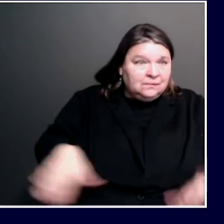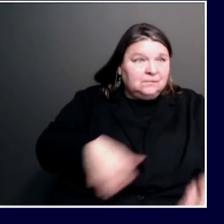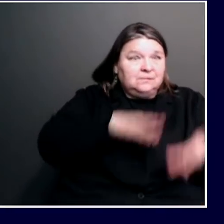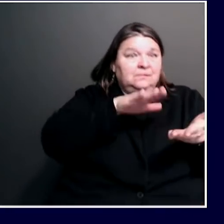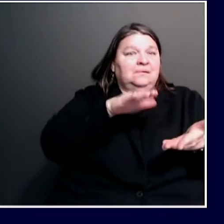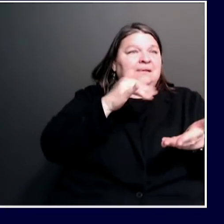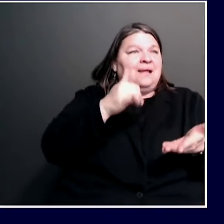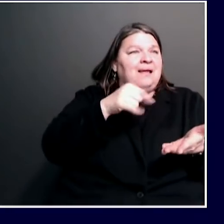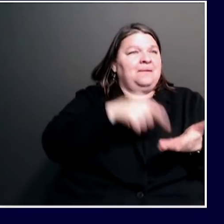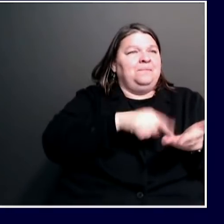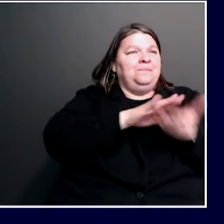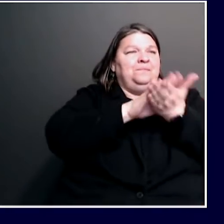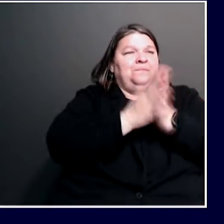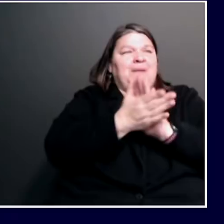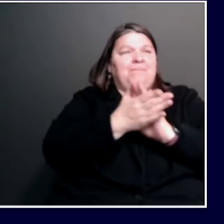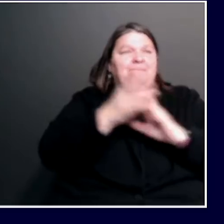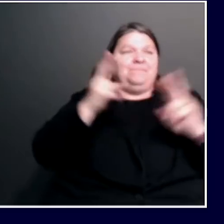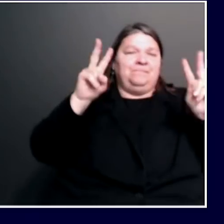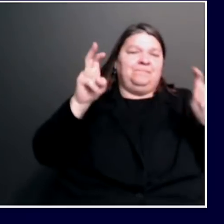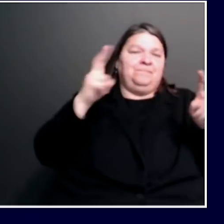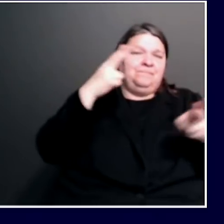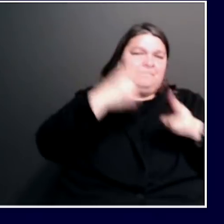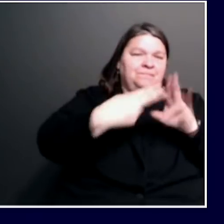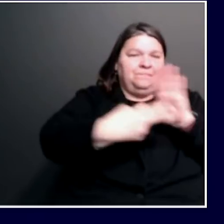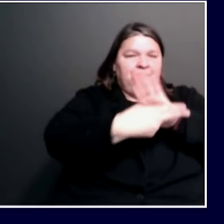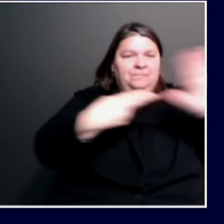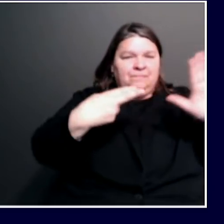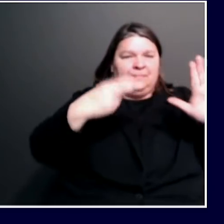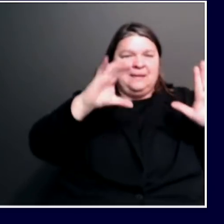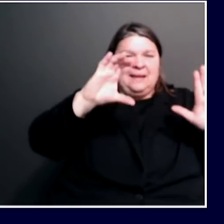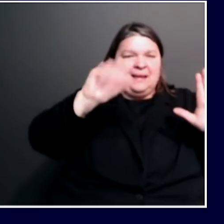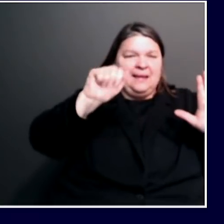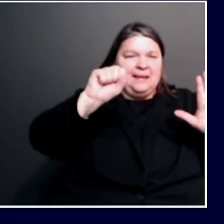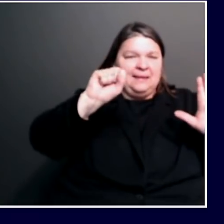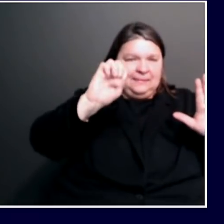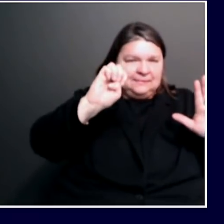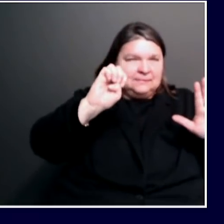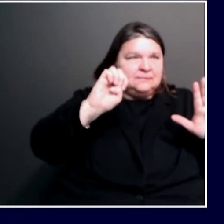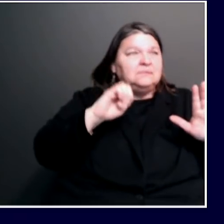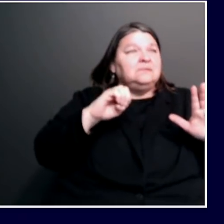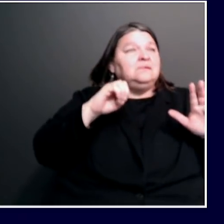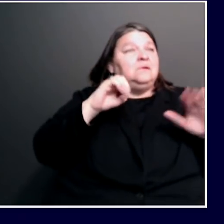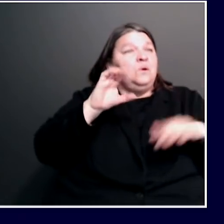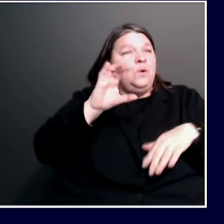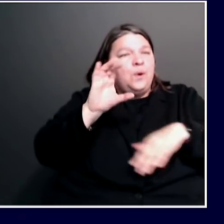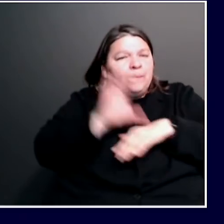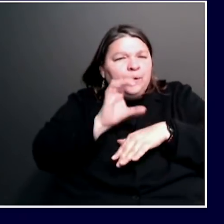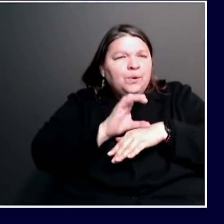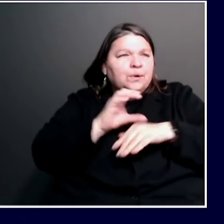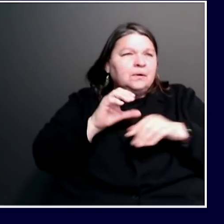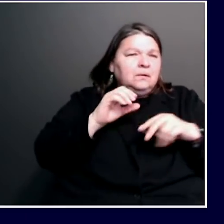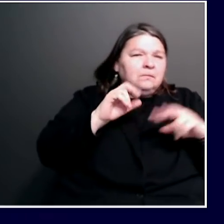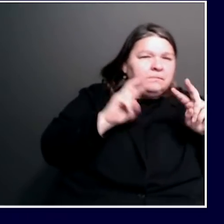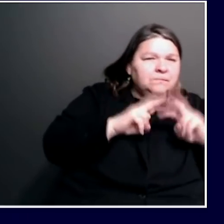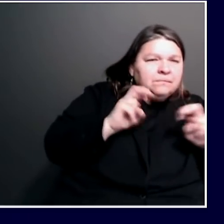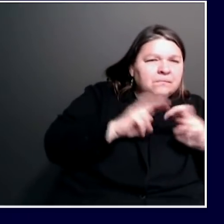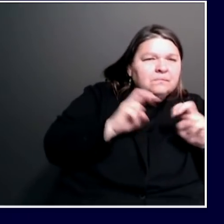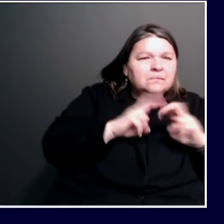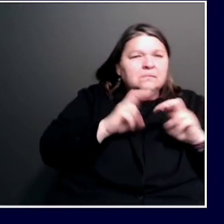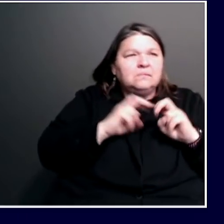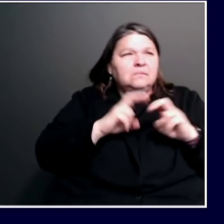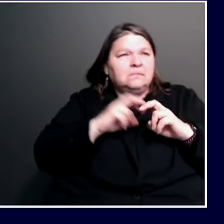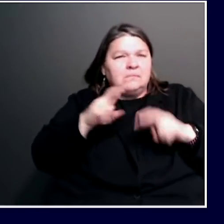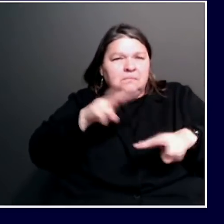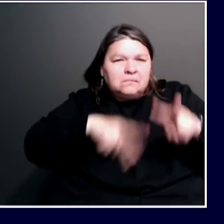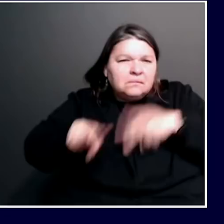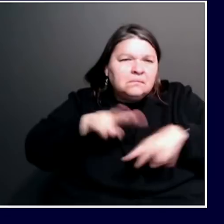will review all of those and abstract the data from those various positive results and then move them into the format